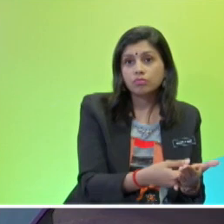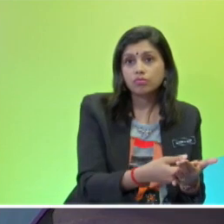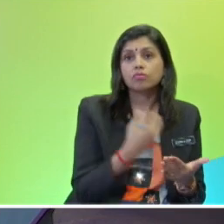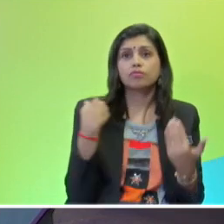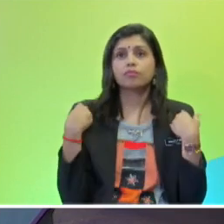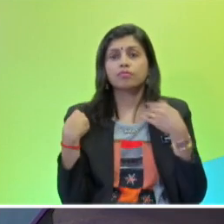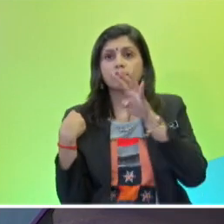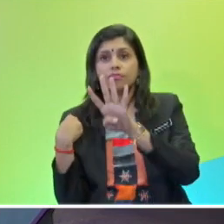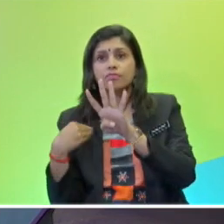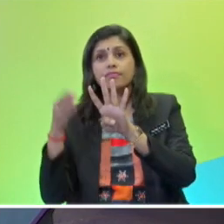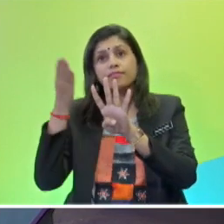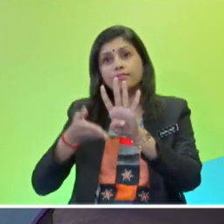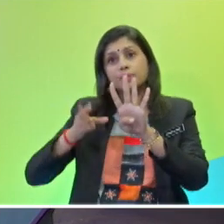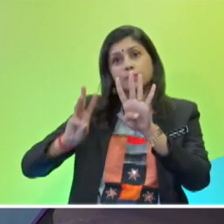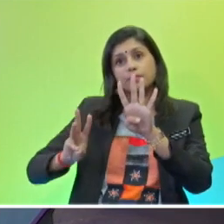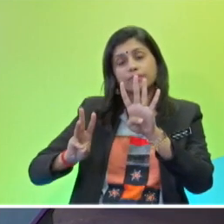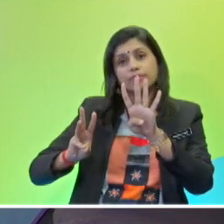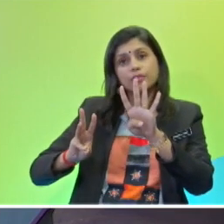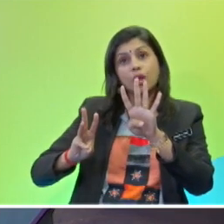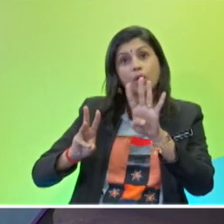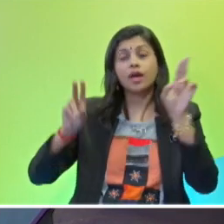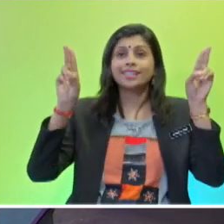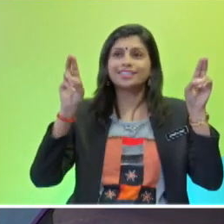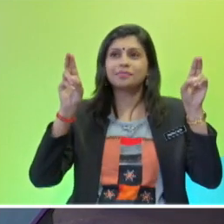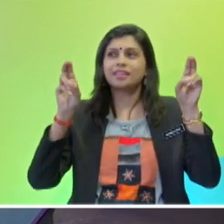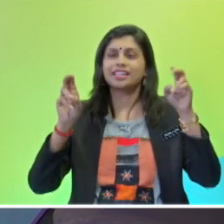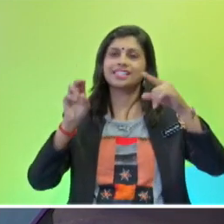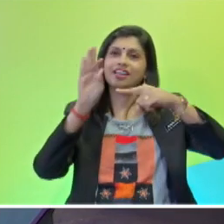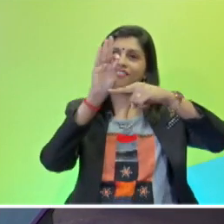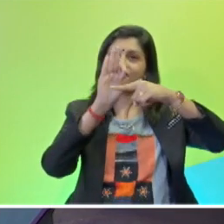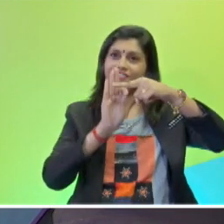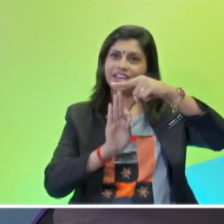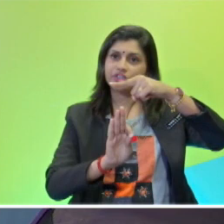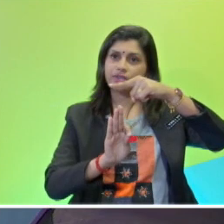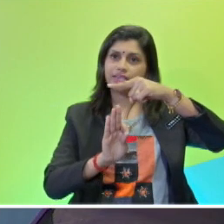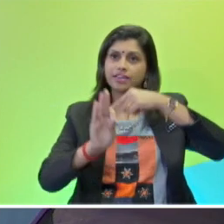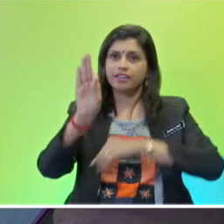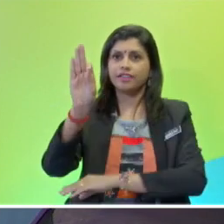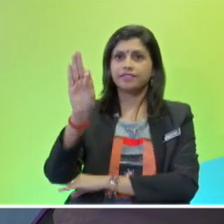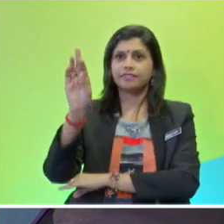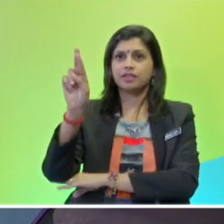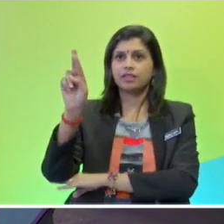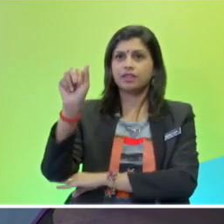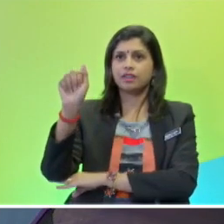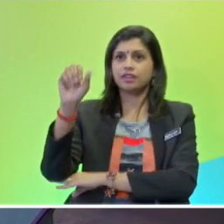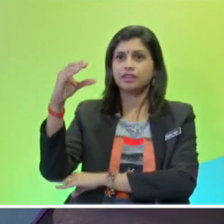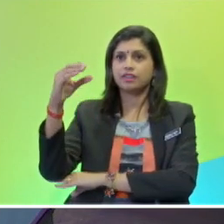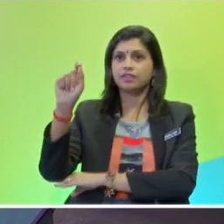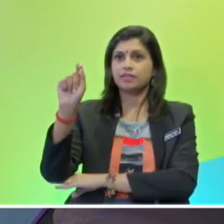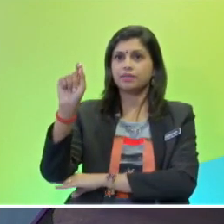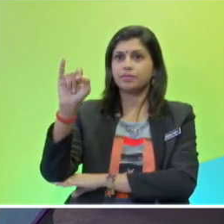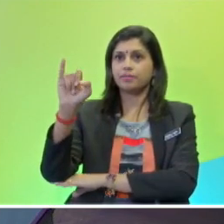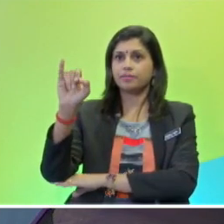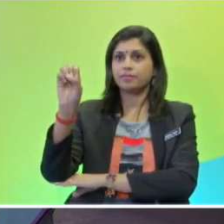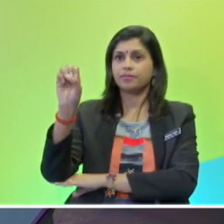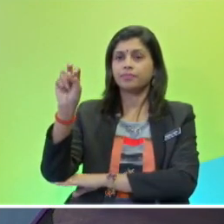about fractions. fraction. Yes, great, Sean. So focus today is division of fraction.